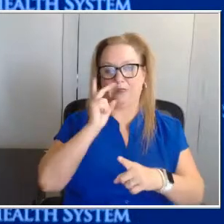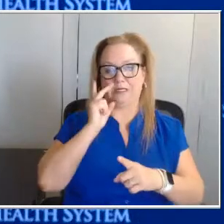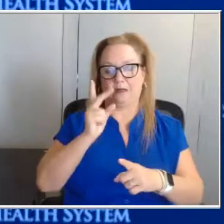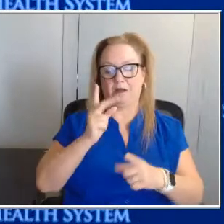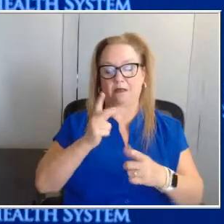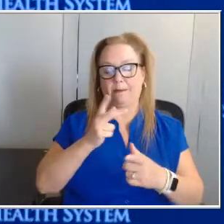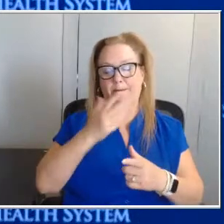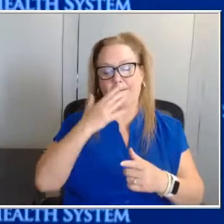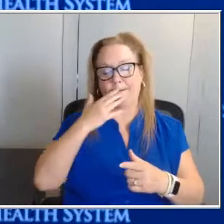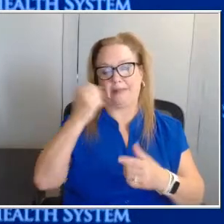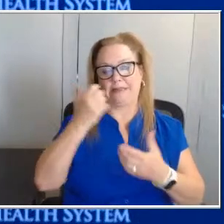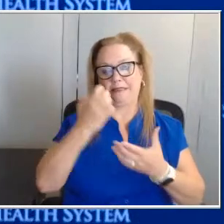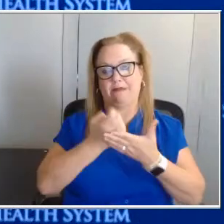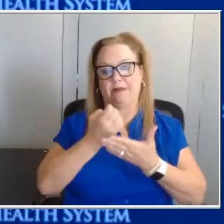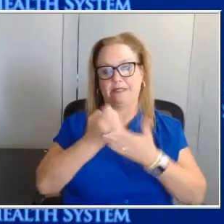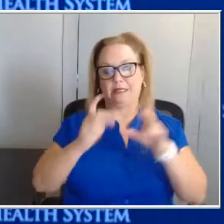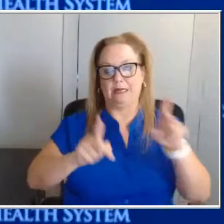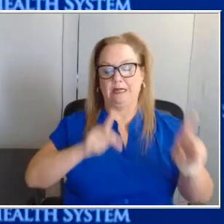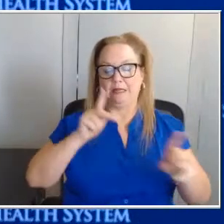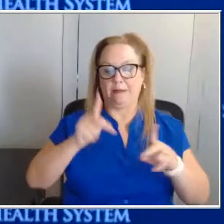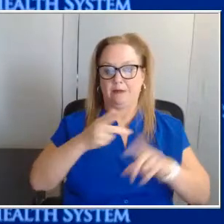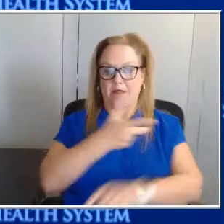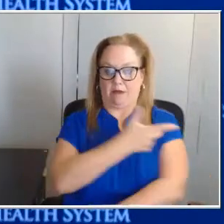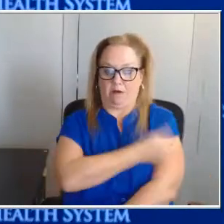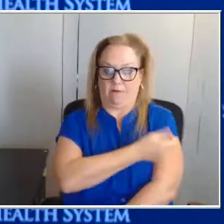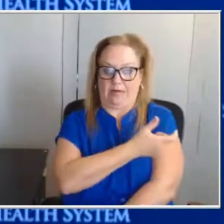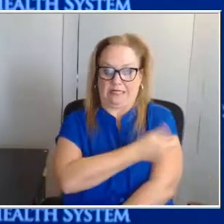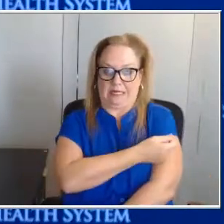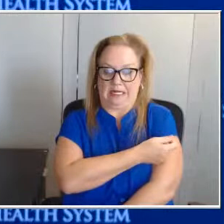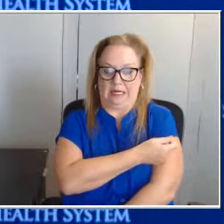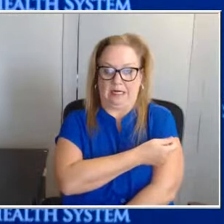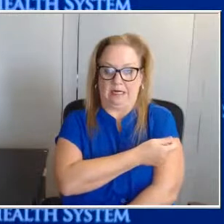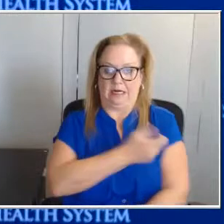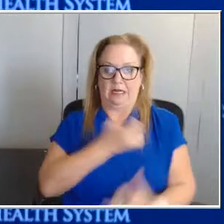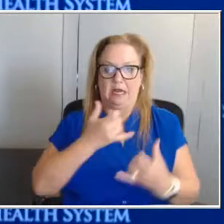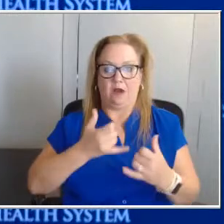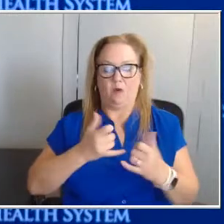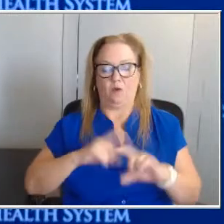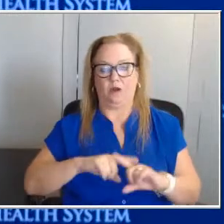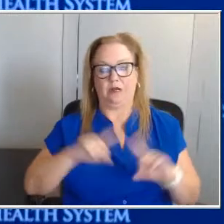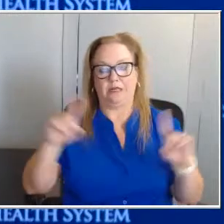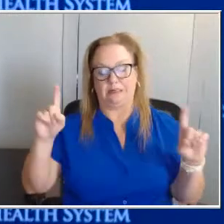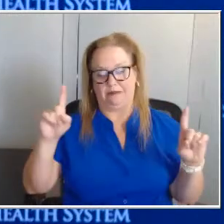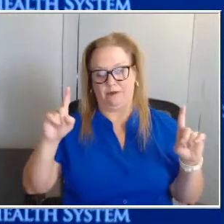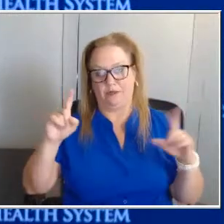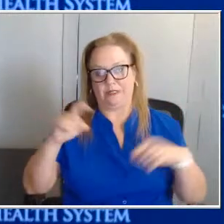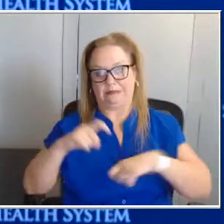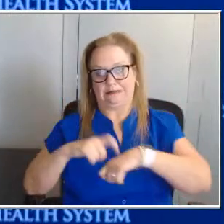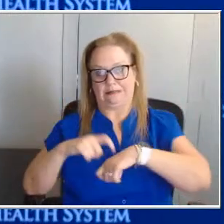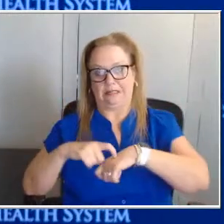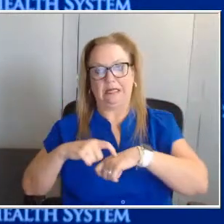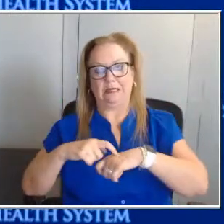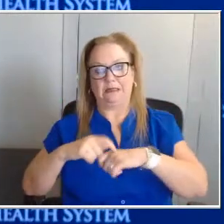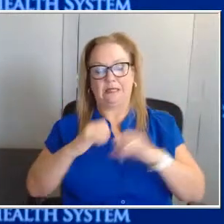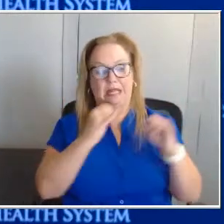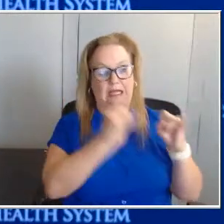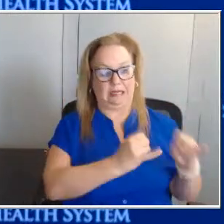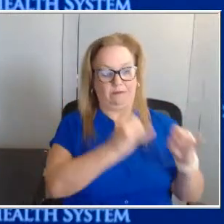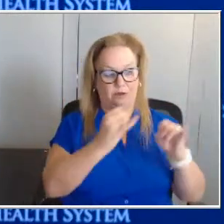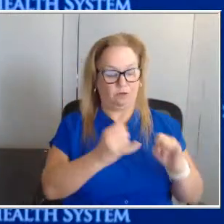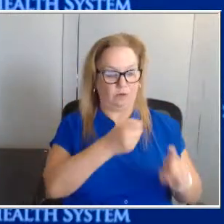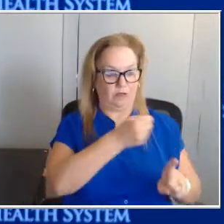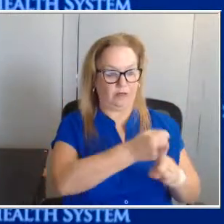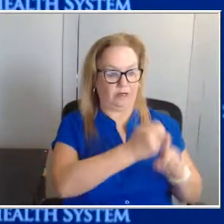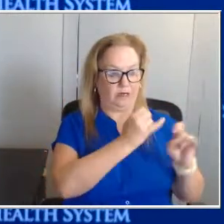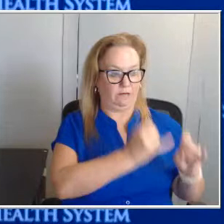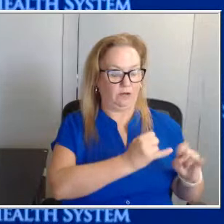we have is those people that were vaccinated. And again, now we are in a much different state, both as an individual with individual immunity and